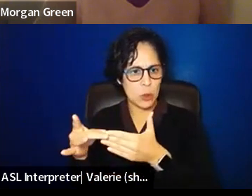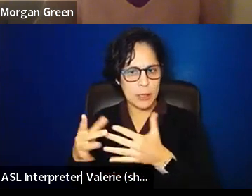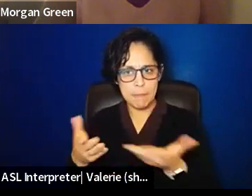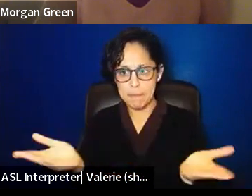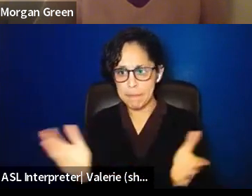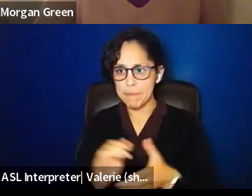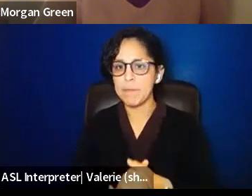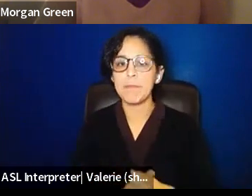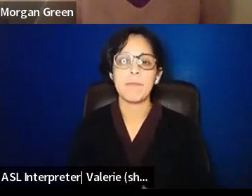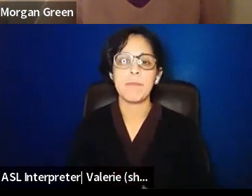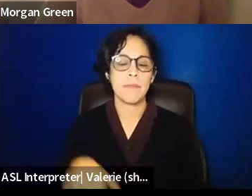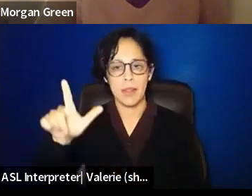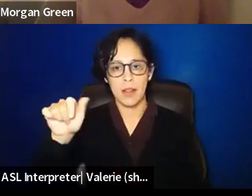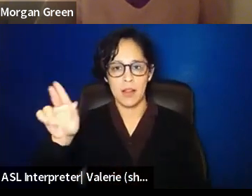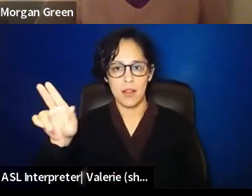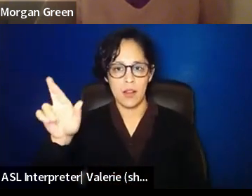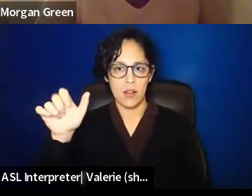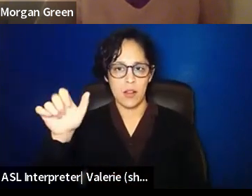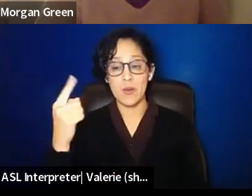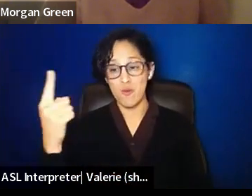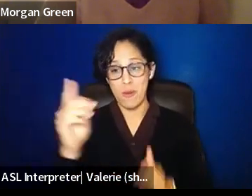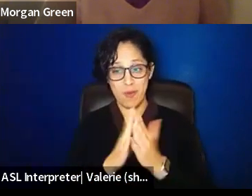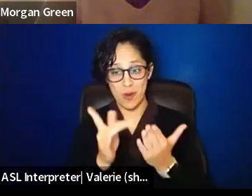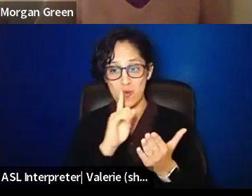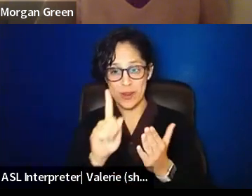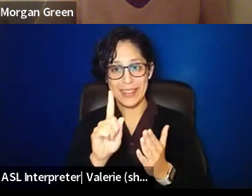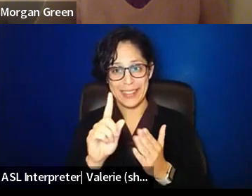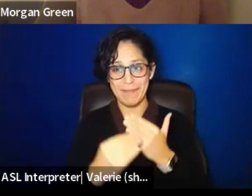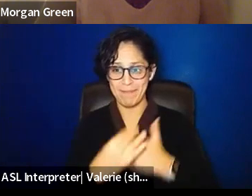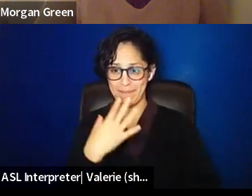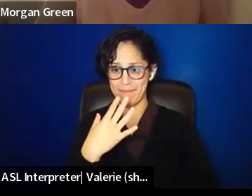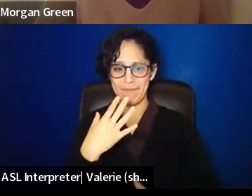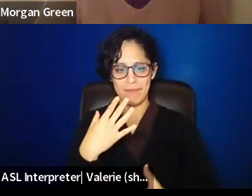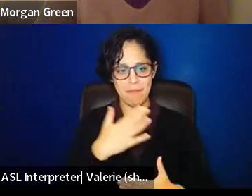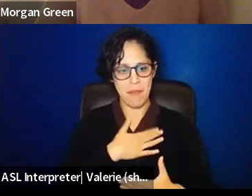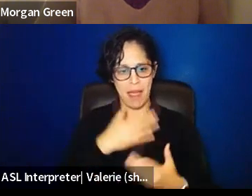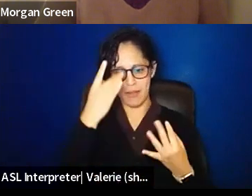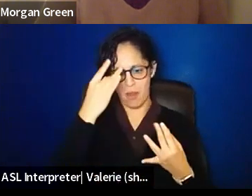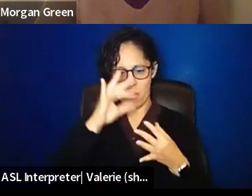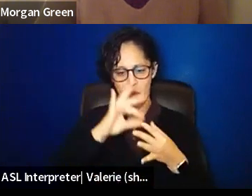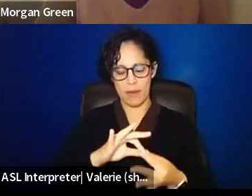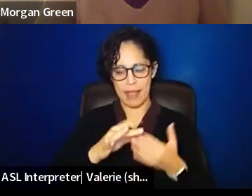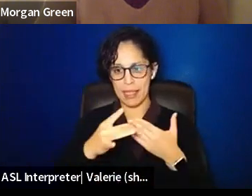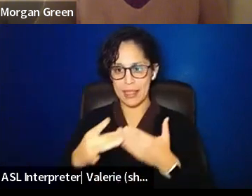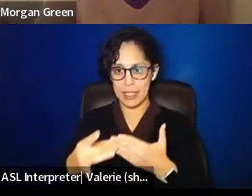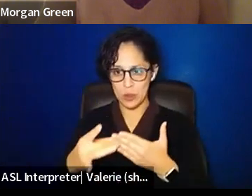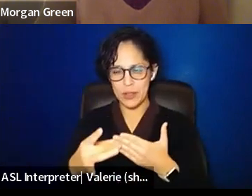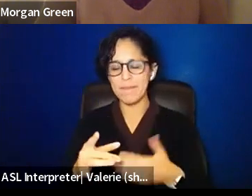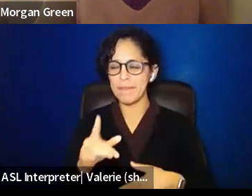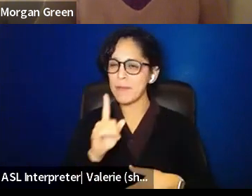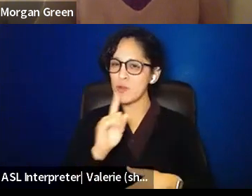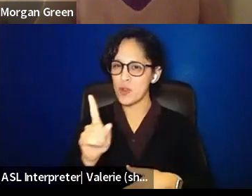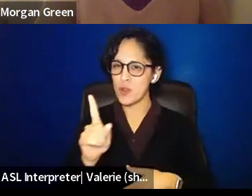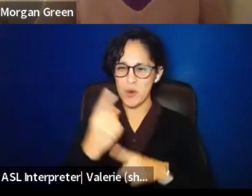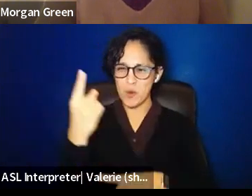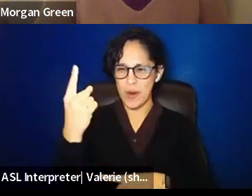Well, I will say that a book that was revolutionary in my thought about leadership, which is I'm sure everyone is